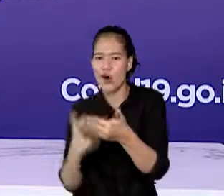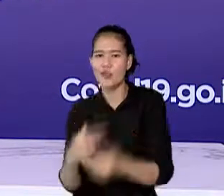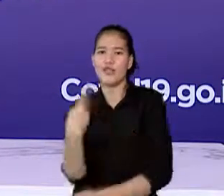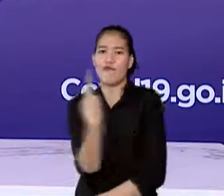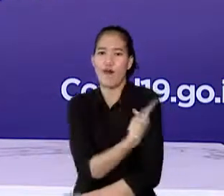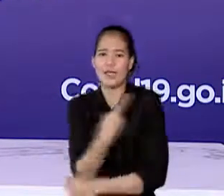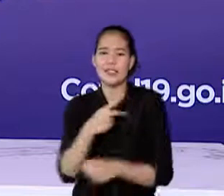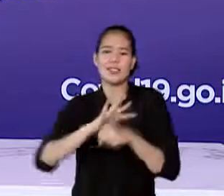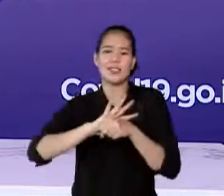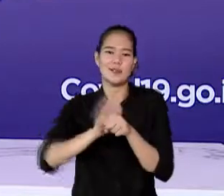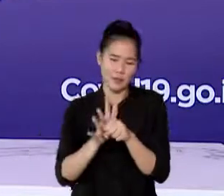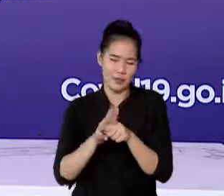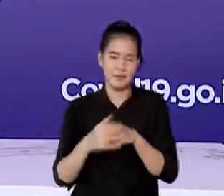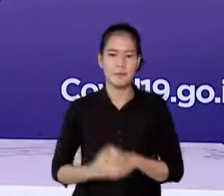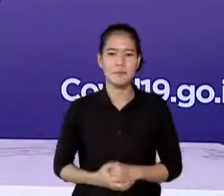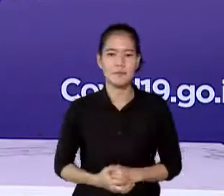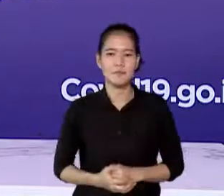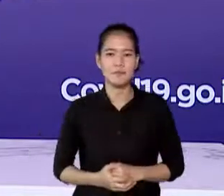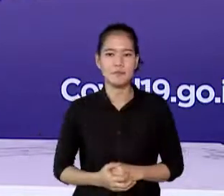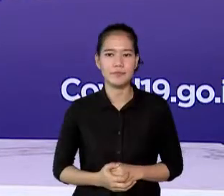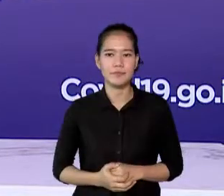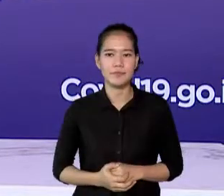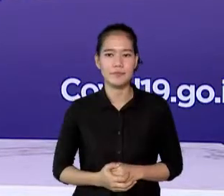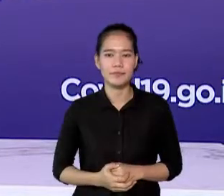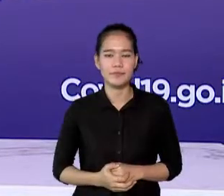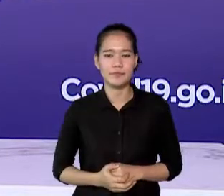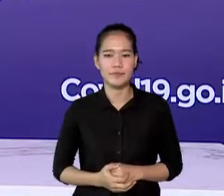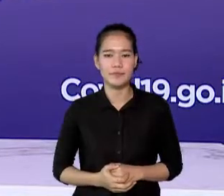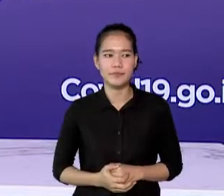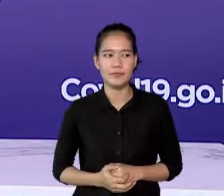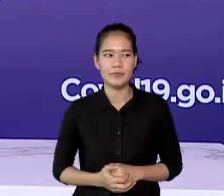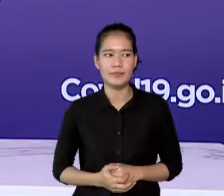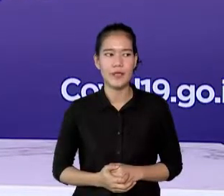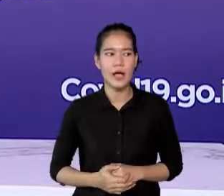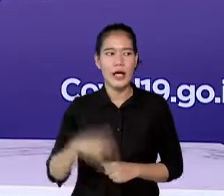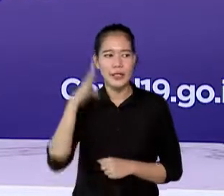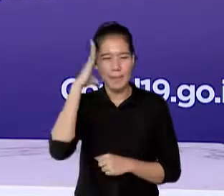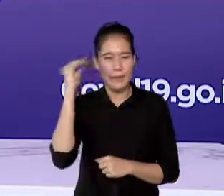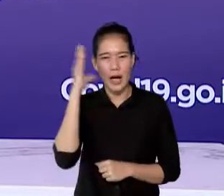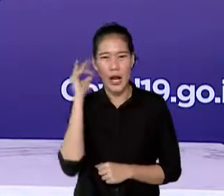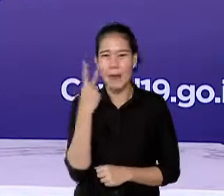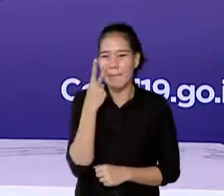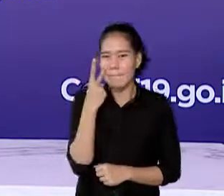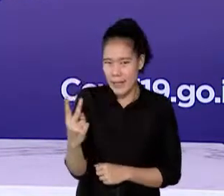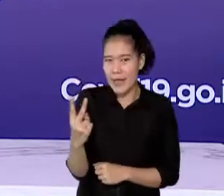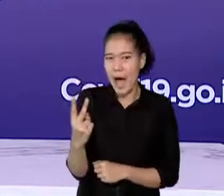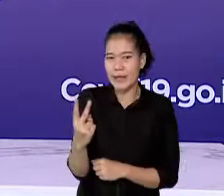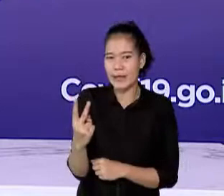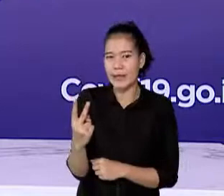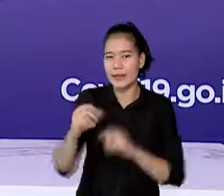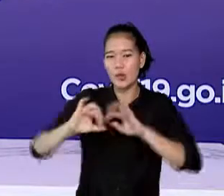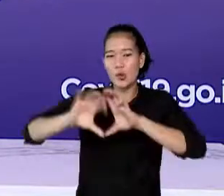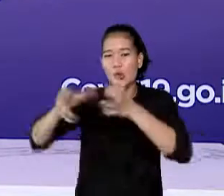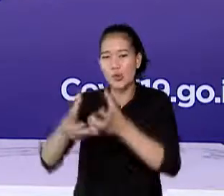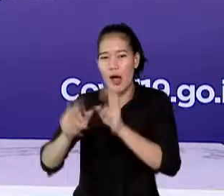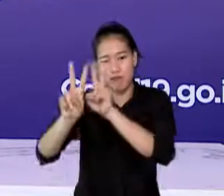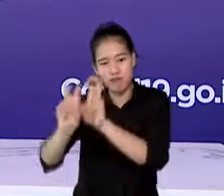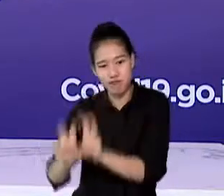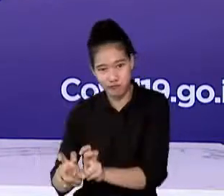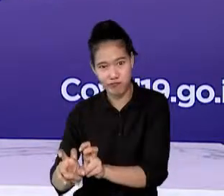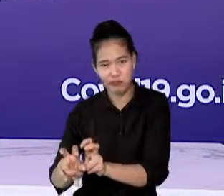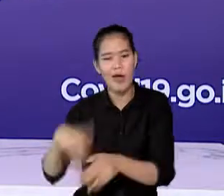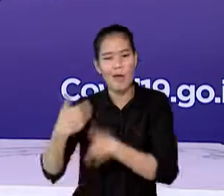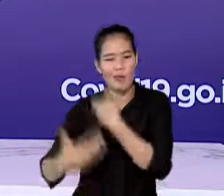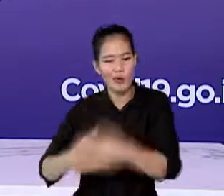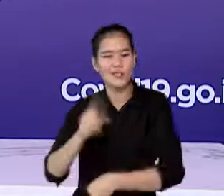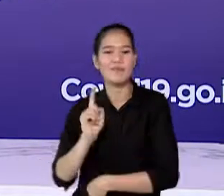COVID-19 vaccinations. And the medical world experiences frequent developments as research is